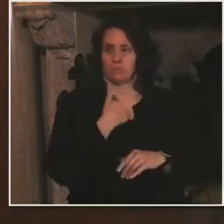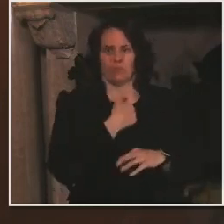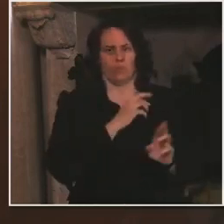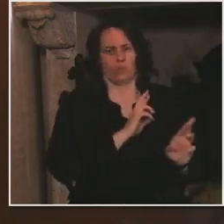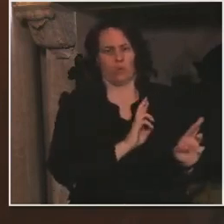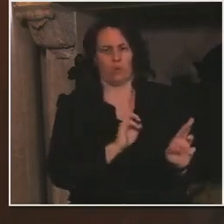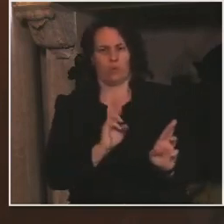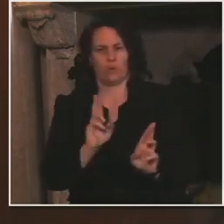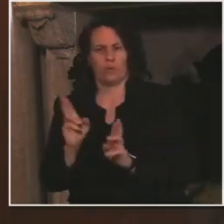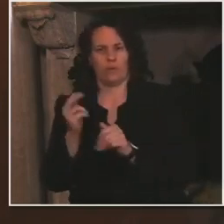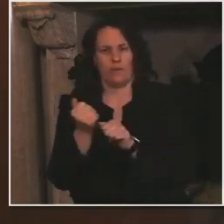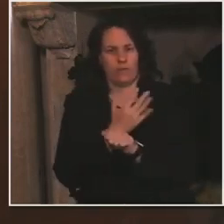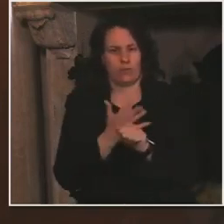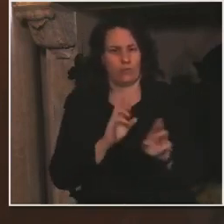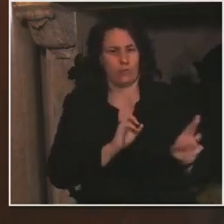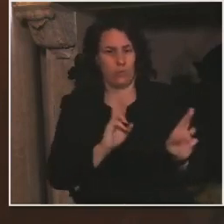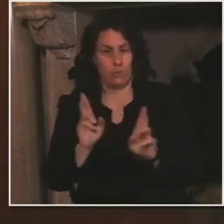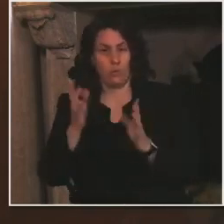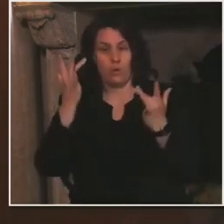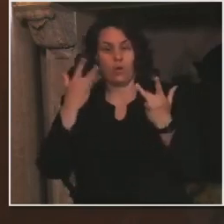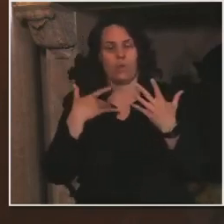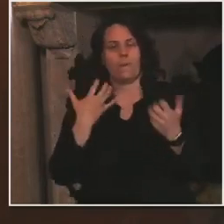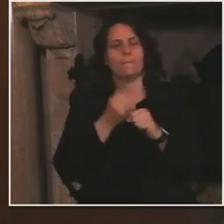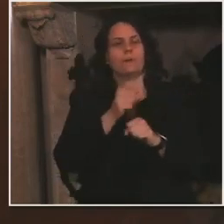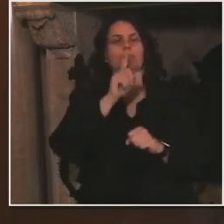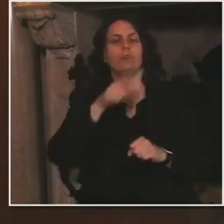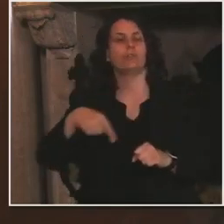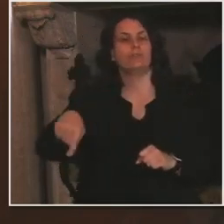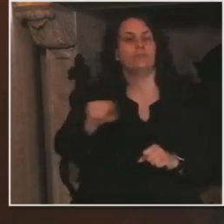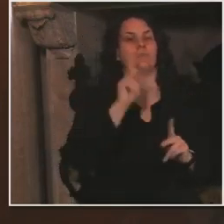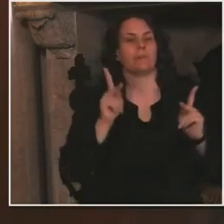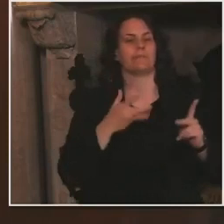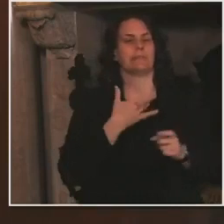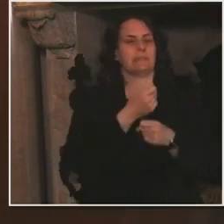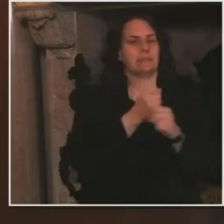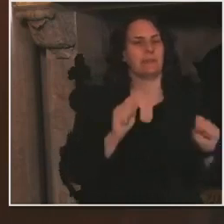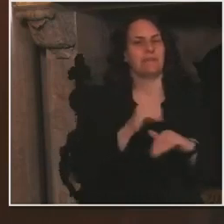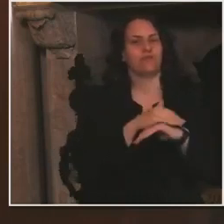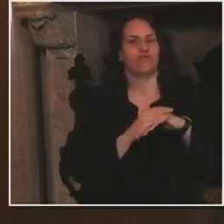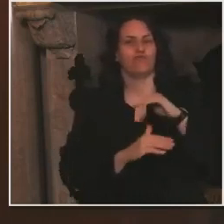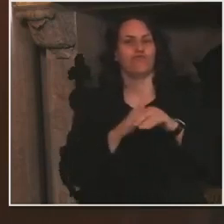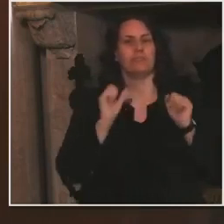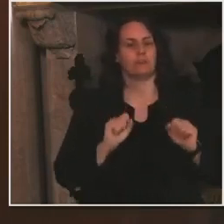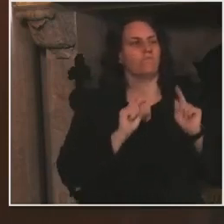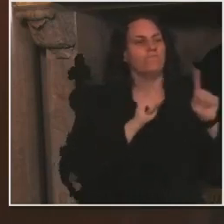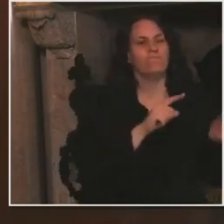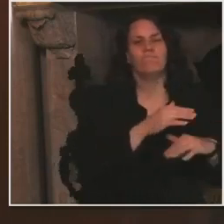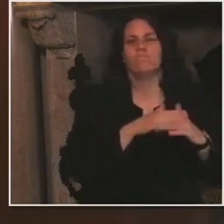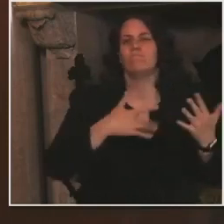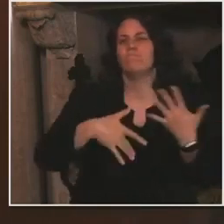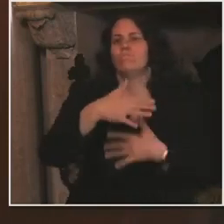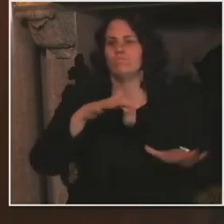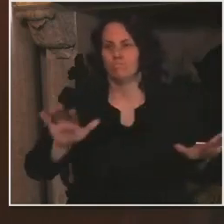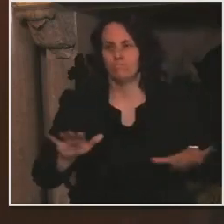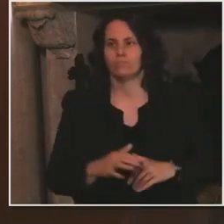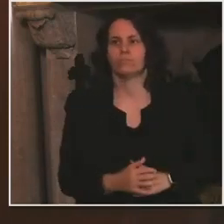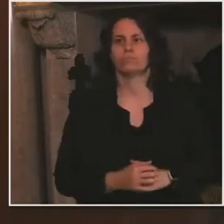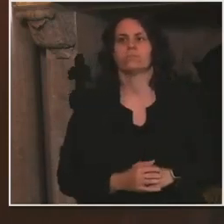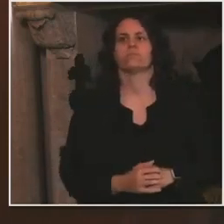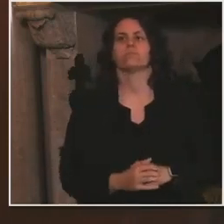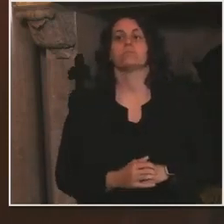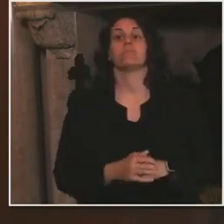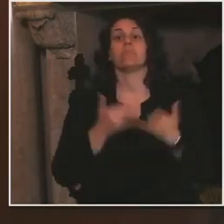safely and responsibly can. And that's why today we're announcing a new order that, coupled with our Safer at Home order that went